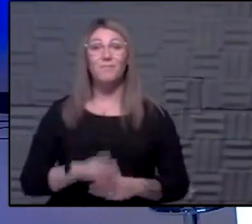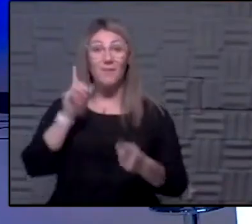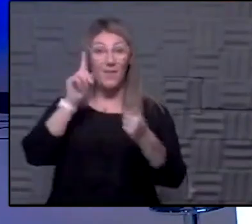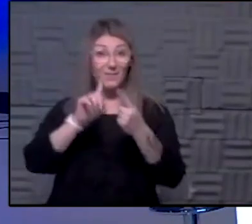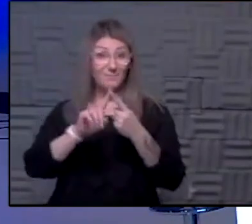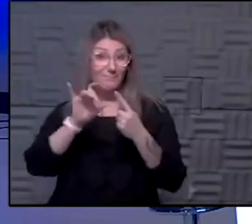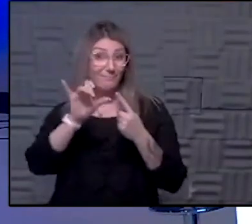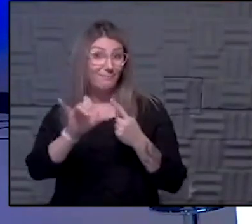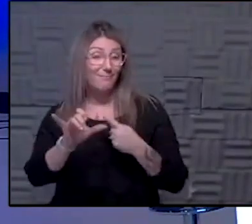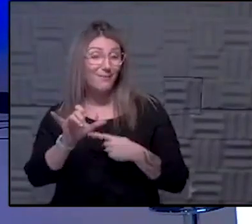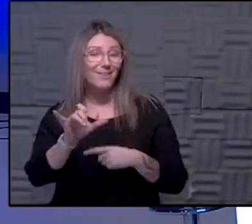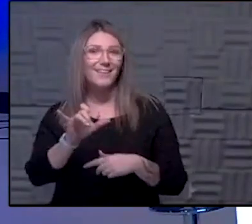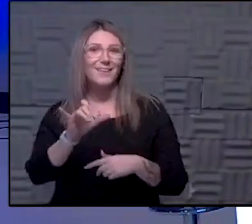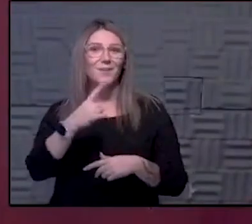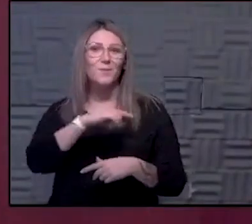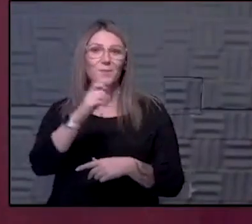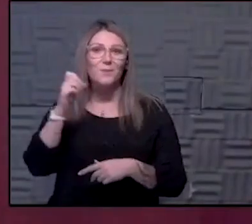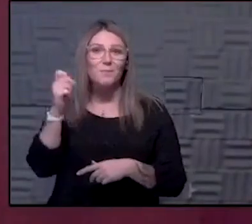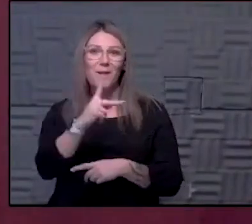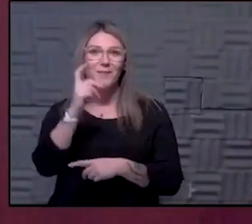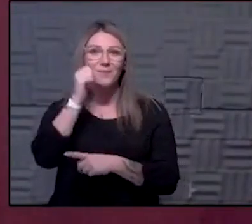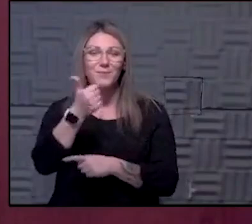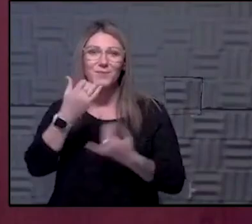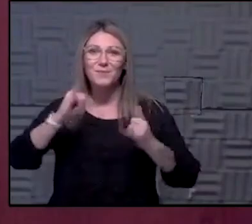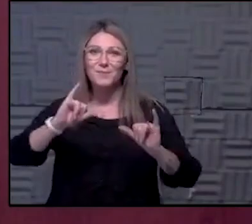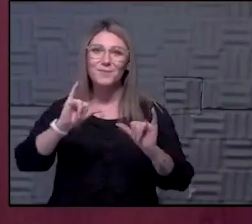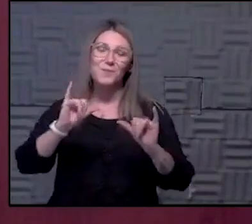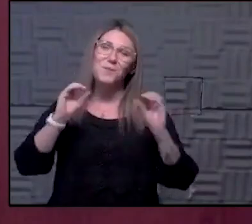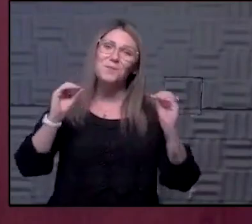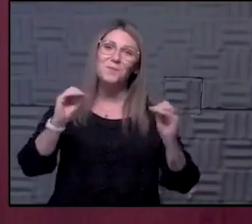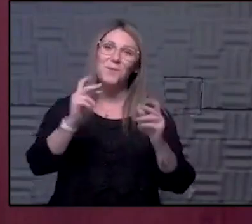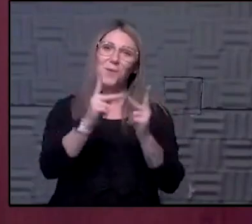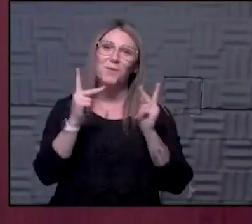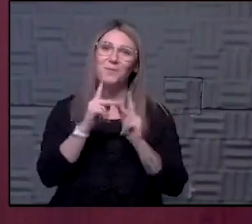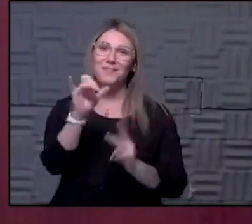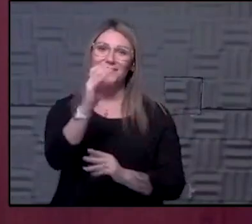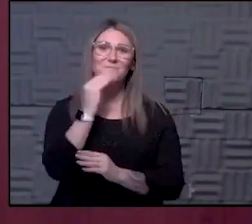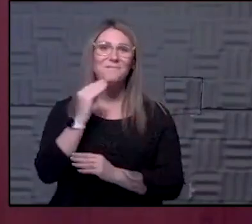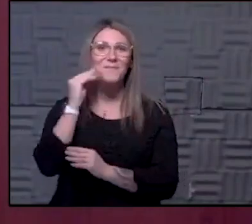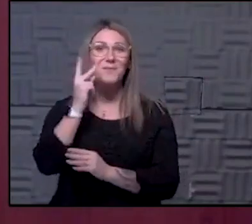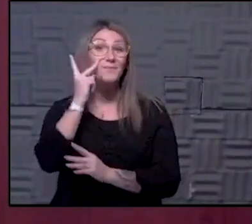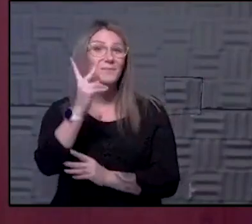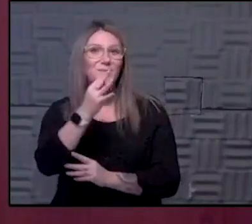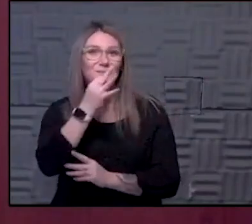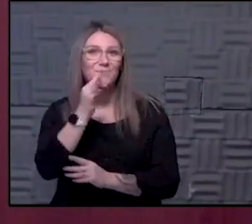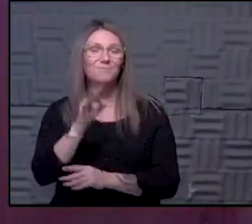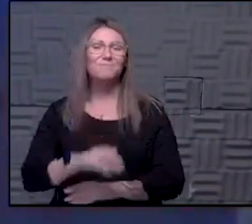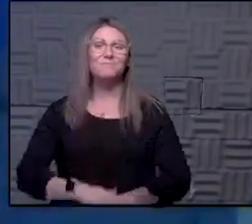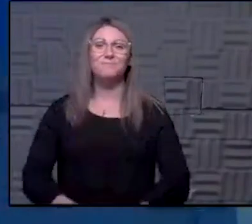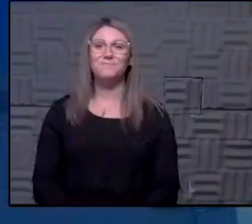Until then, we'll be back tomorrow. There's still no place like home. We'll see you soon.